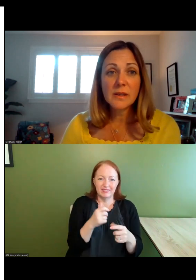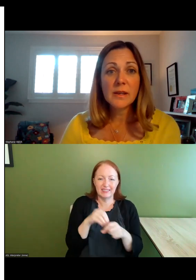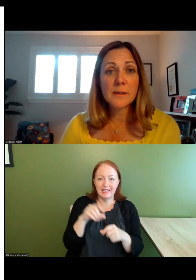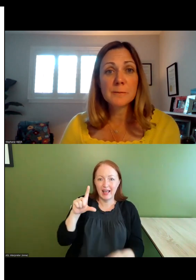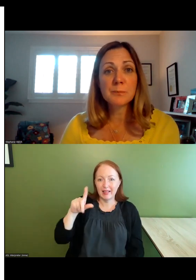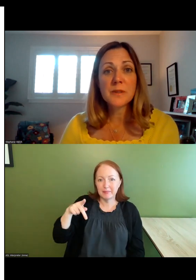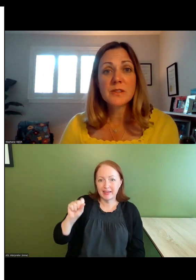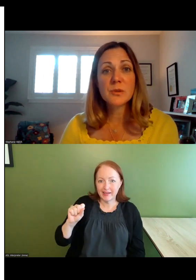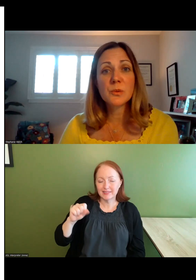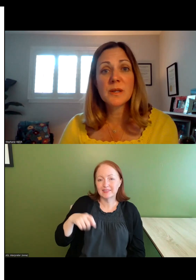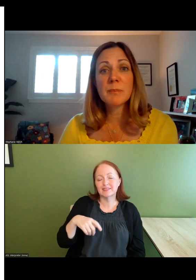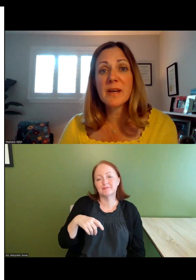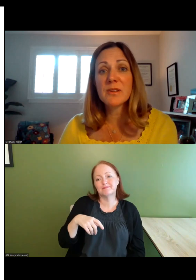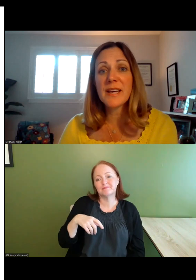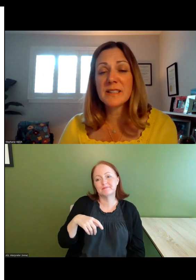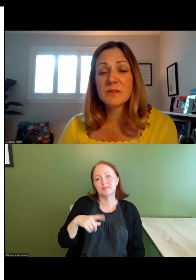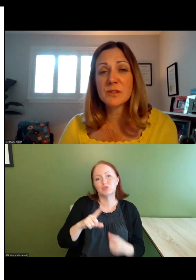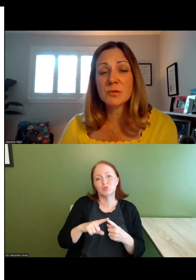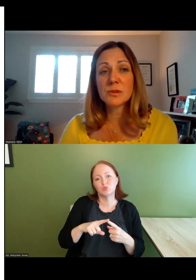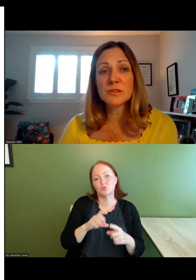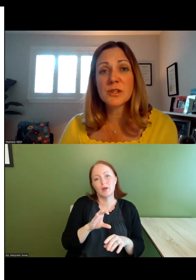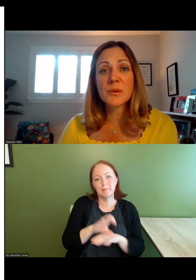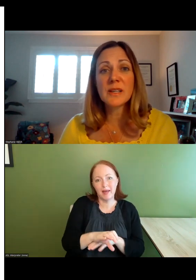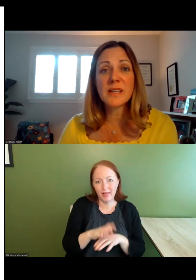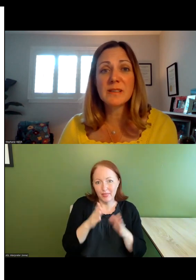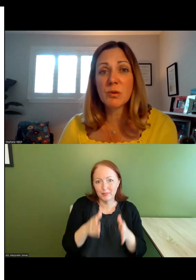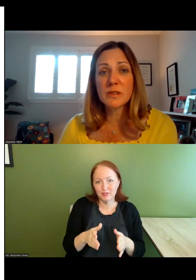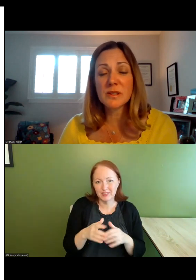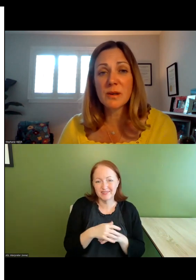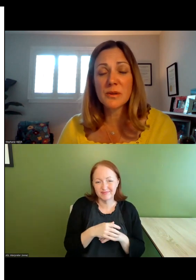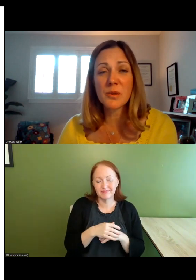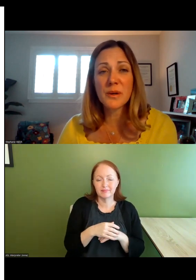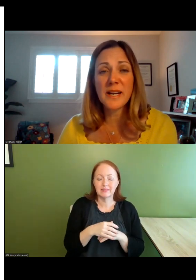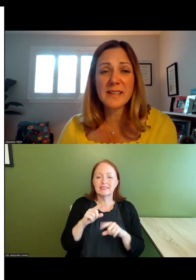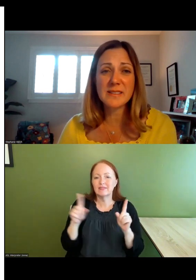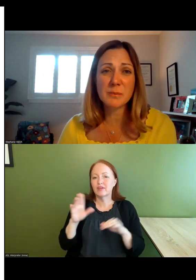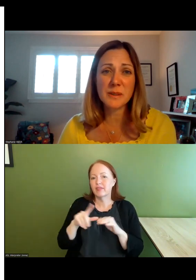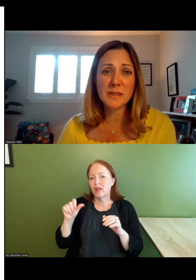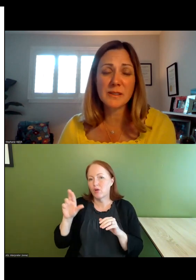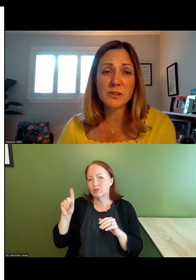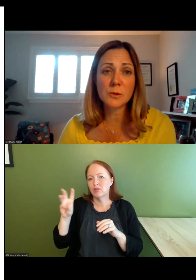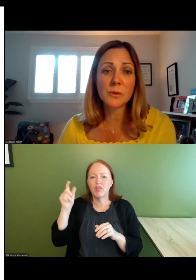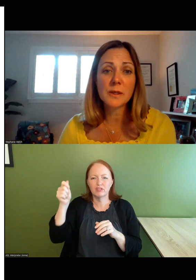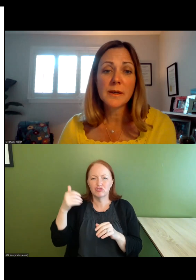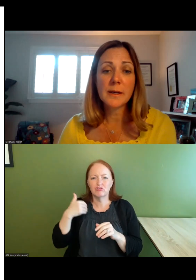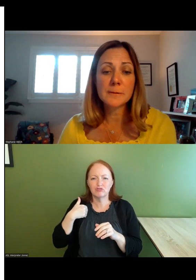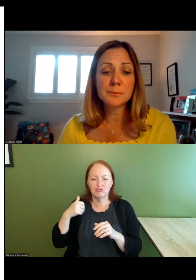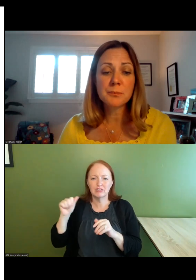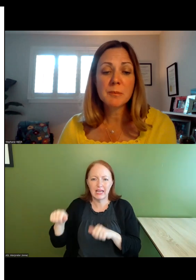LPS to compel that individual. So unlike Laura's Law, where the court has the ability